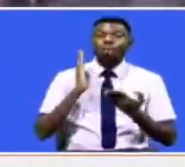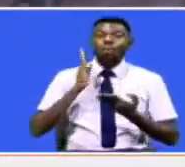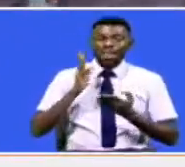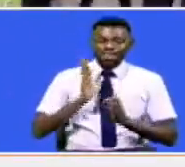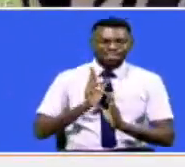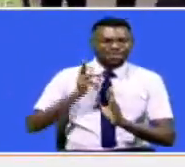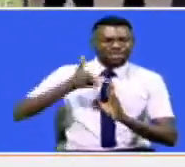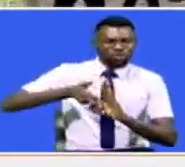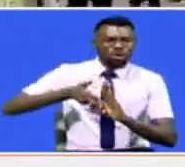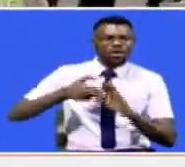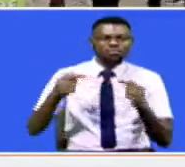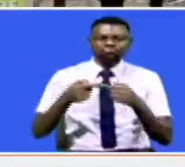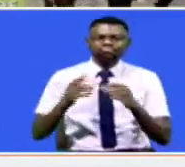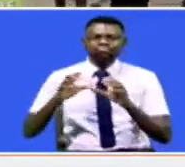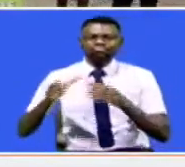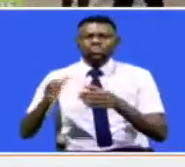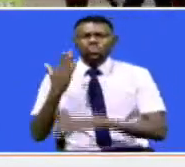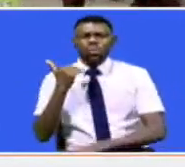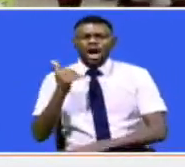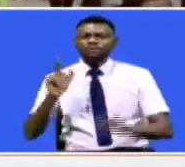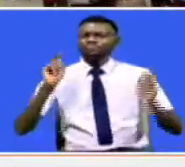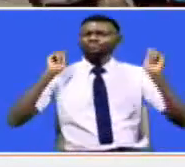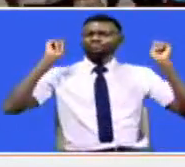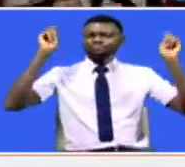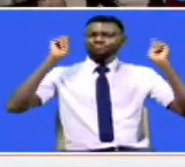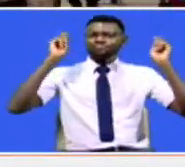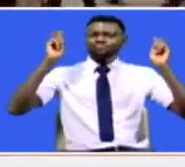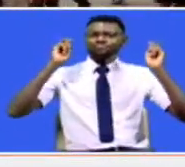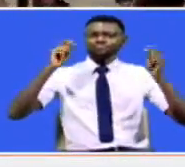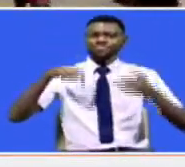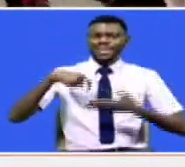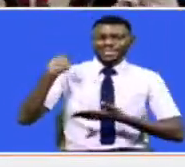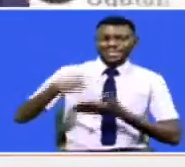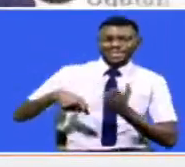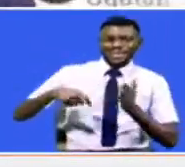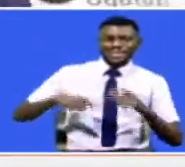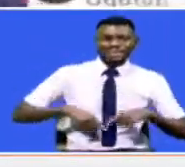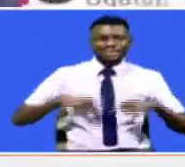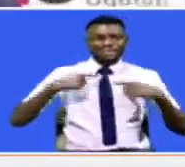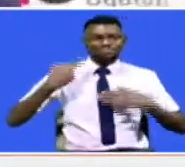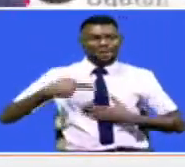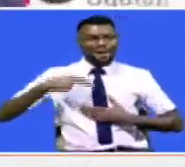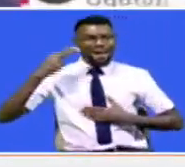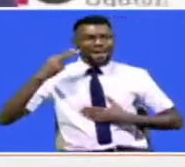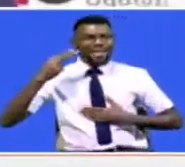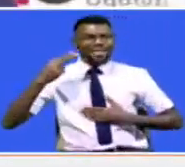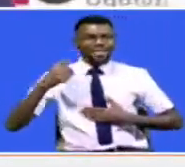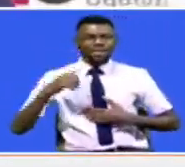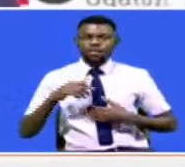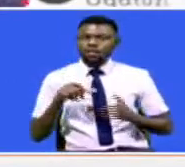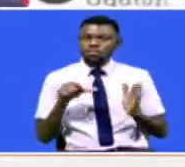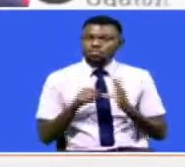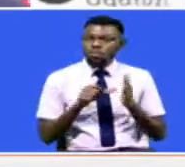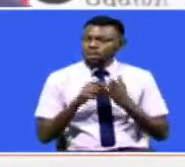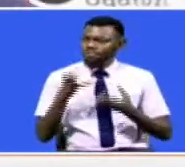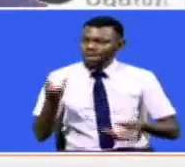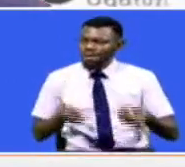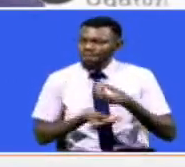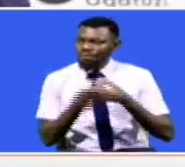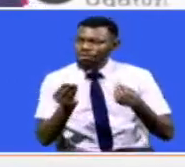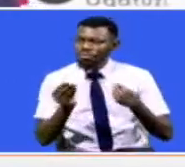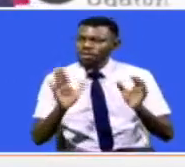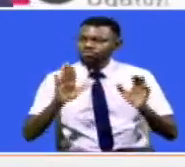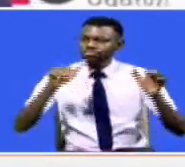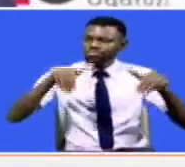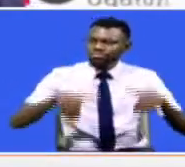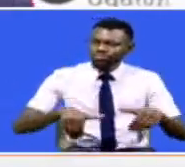rallies to protest against the high cost of living and the government of the day. The problem is not economy. The problem is